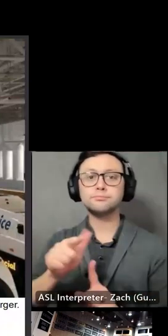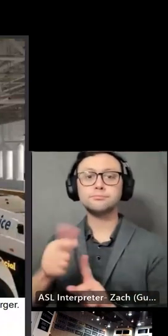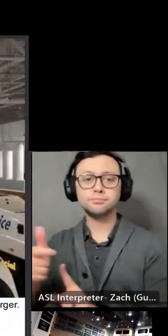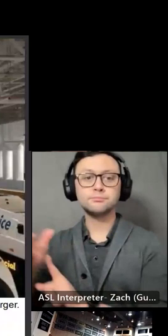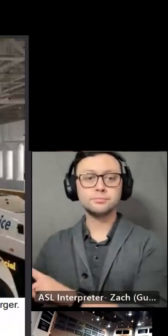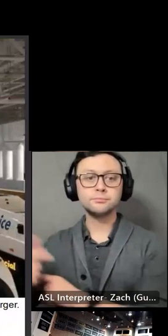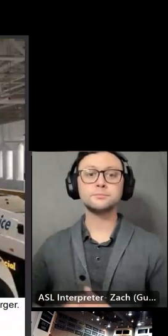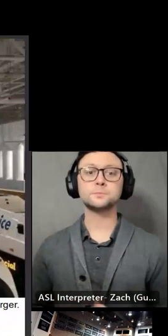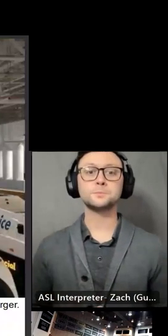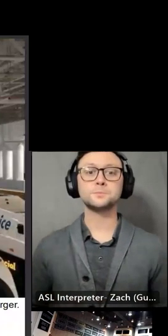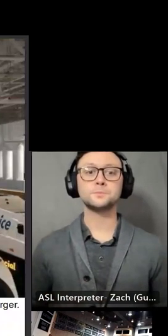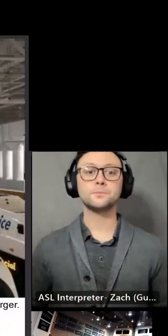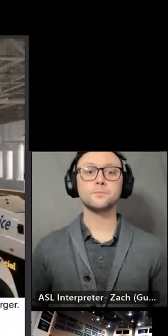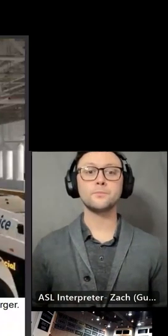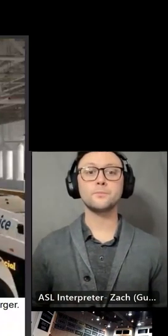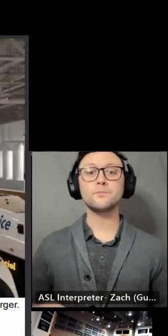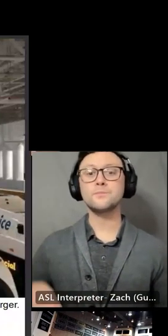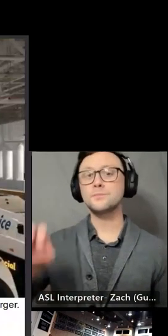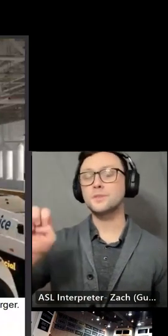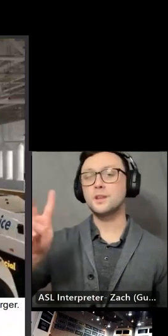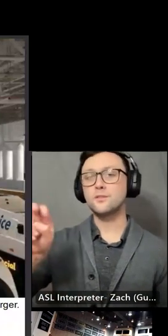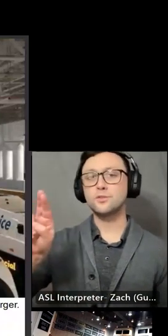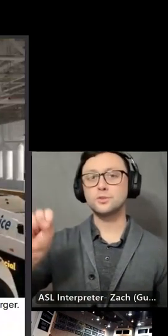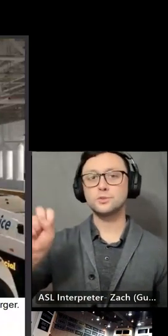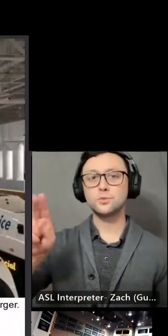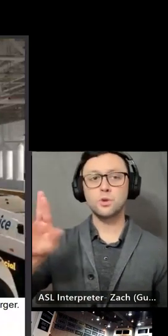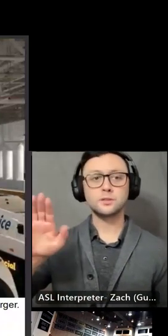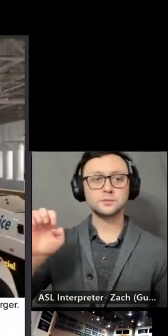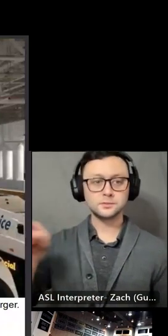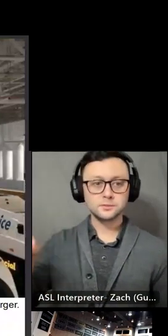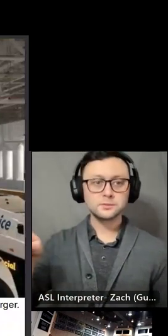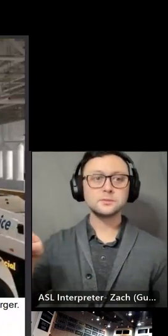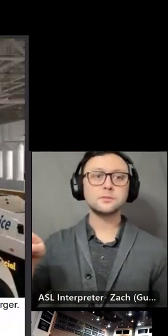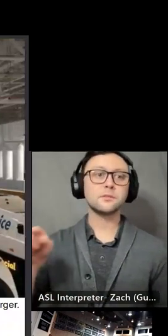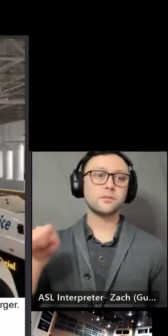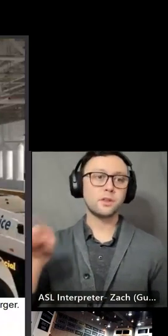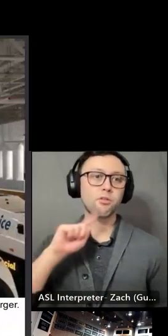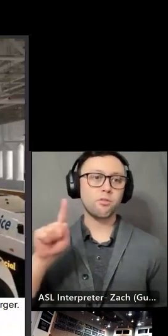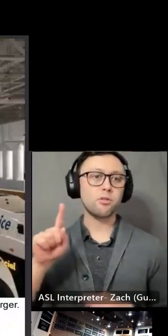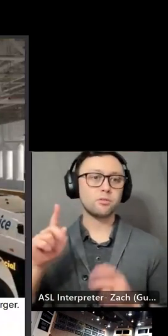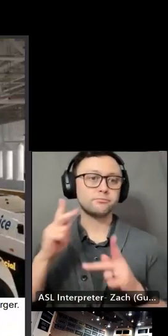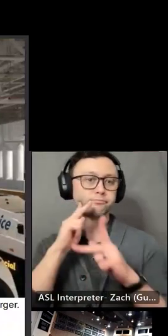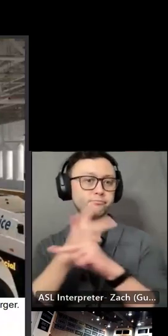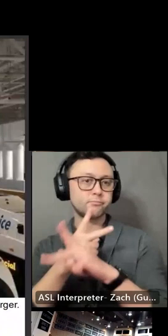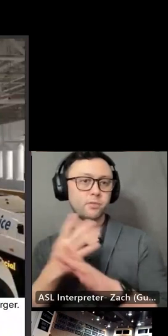Eversource describing kind of our anticipated power loads and how they can accommodate that.